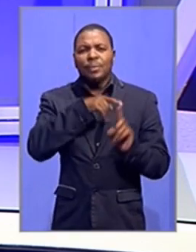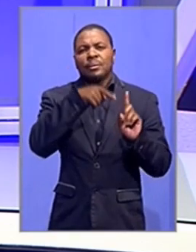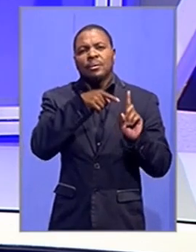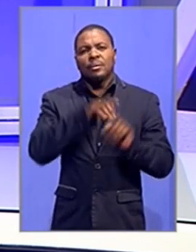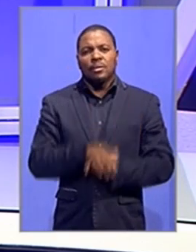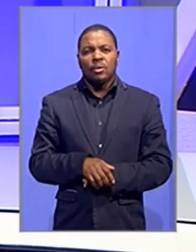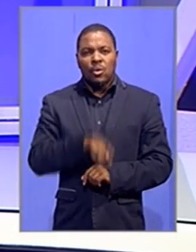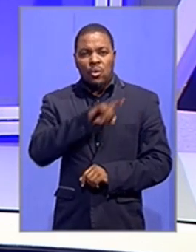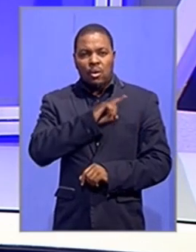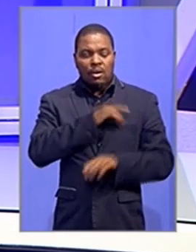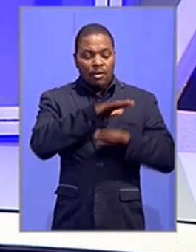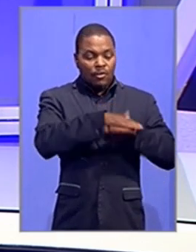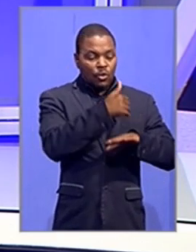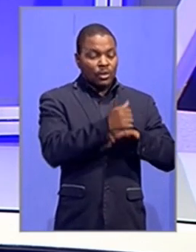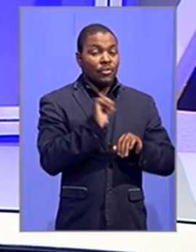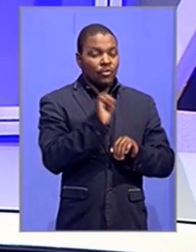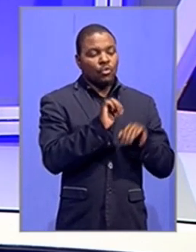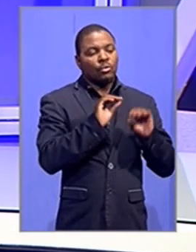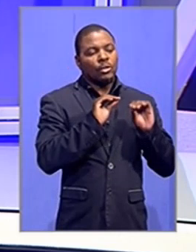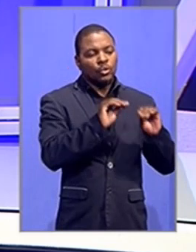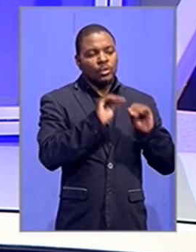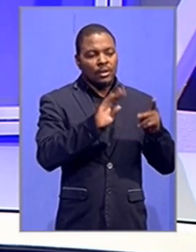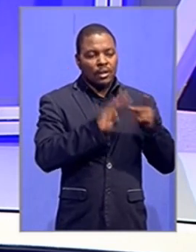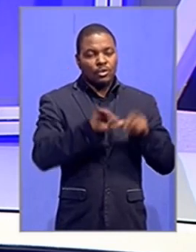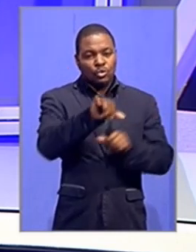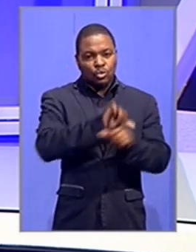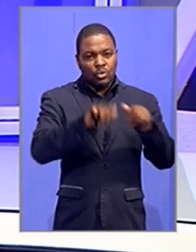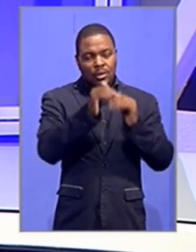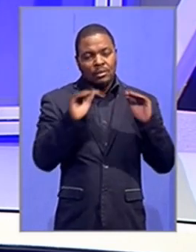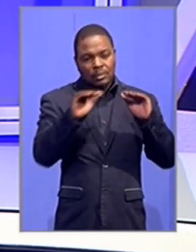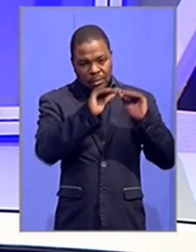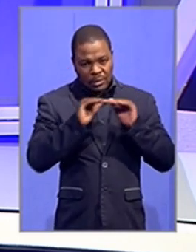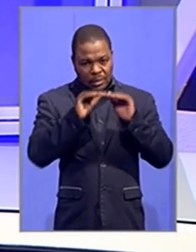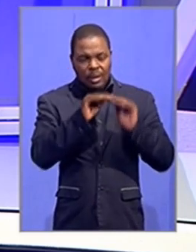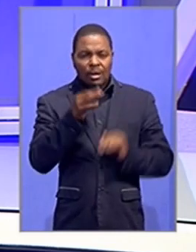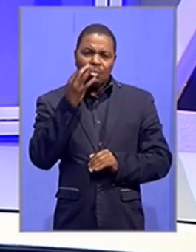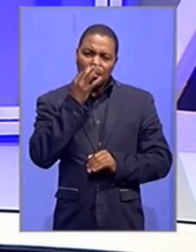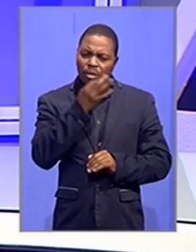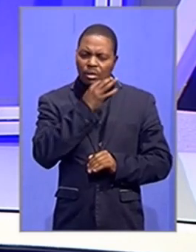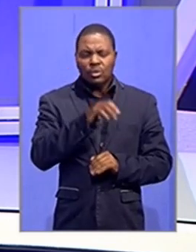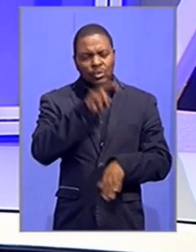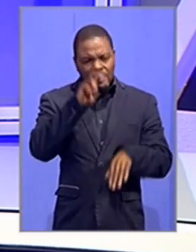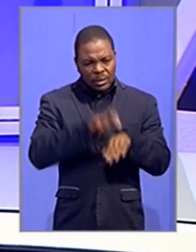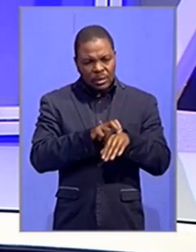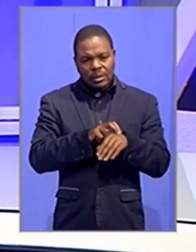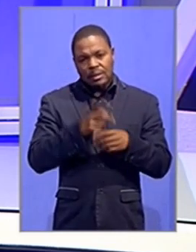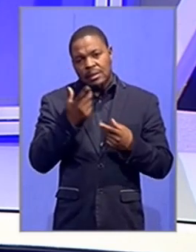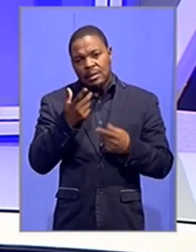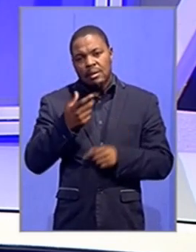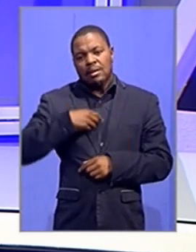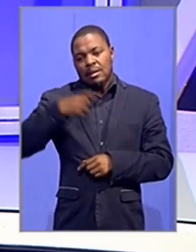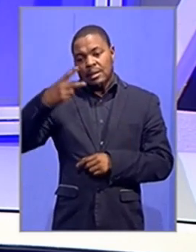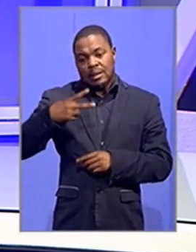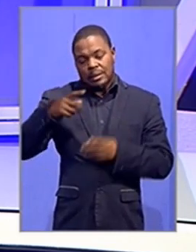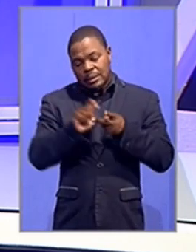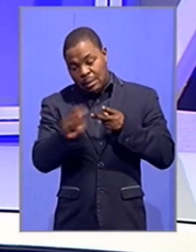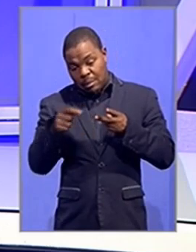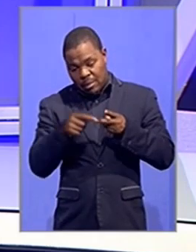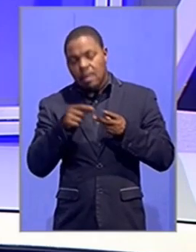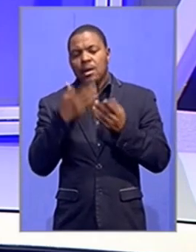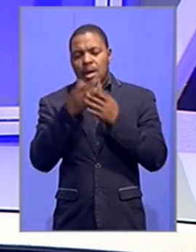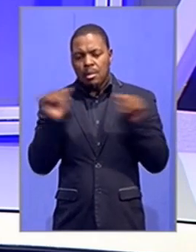jaaka fa Foundation for Education and Social Justice ere seo se tshwanetse go diragala fela ka paka ya bobedi go letla barutabana